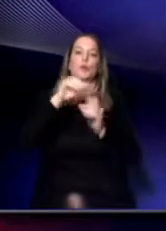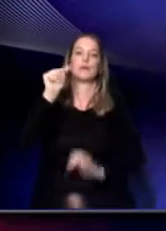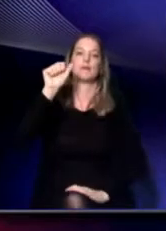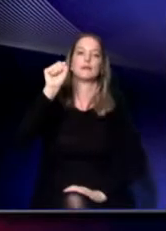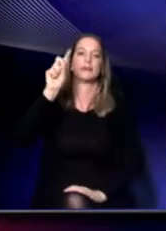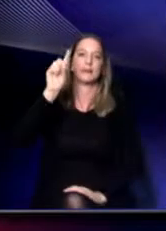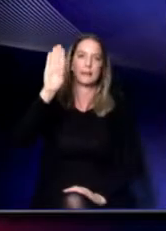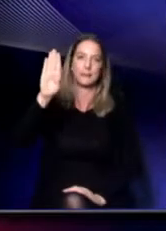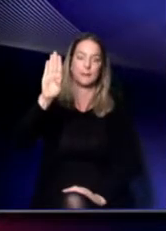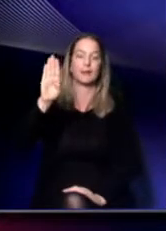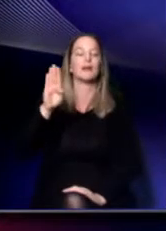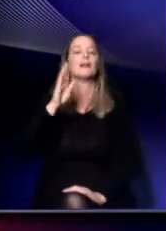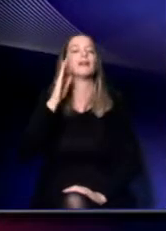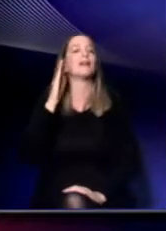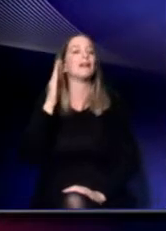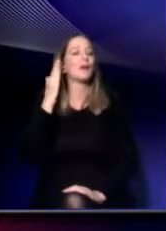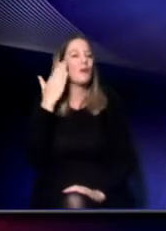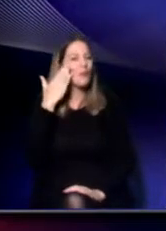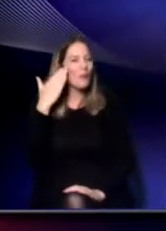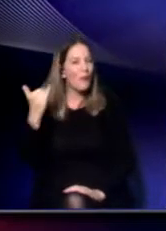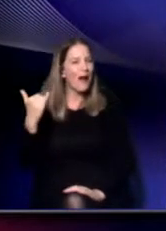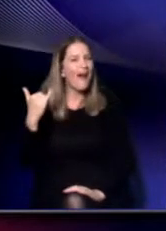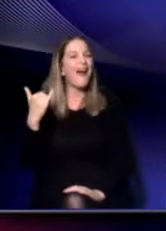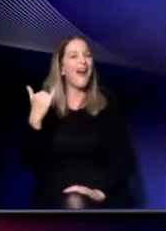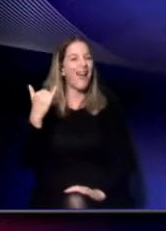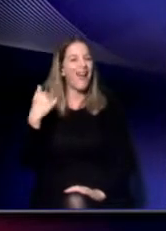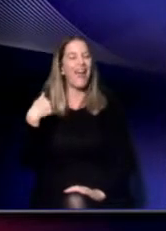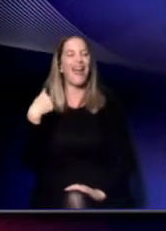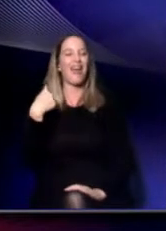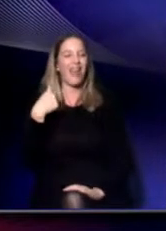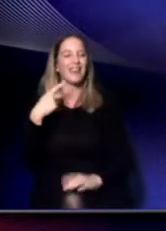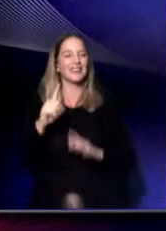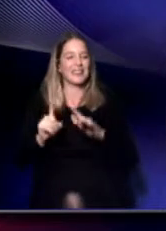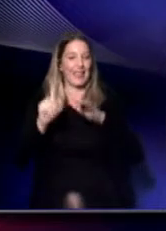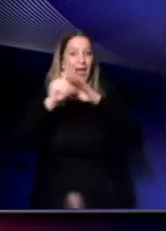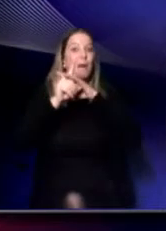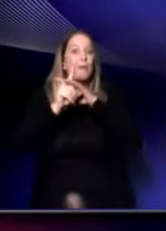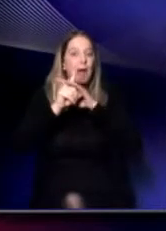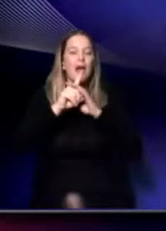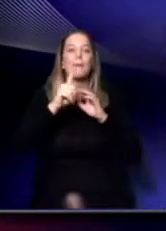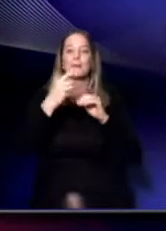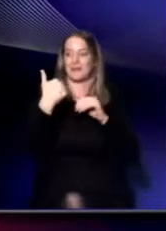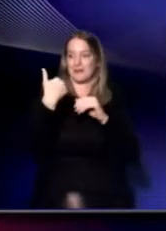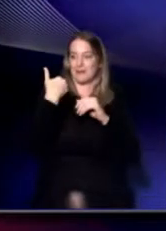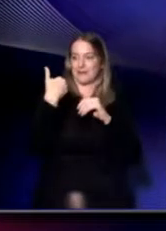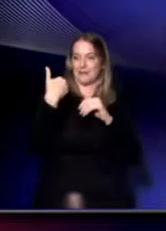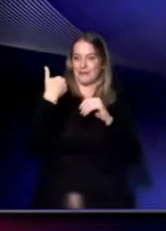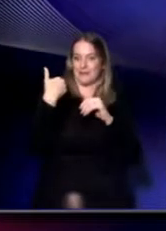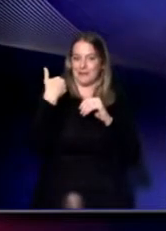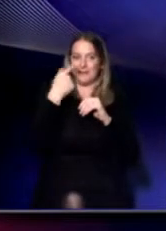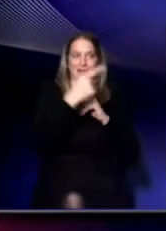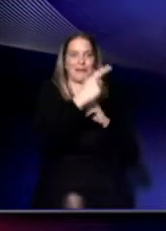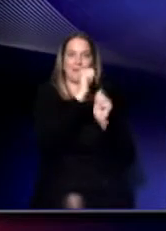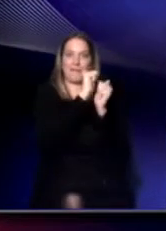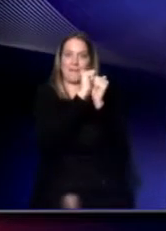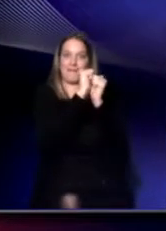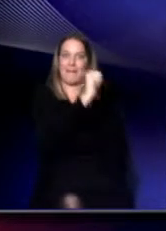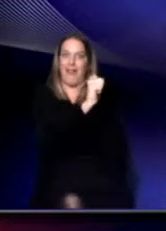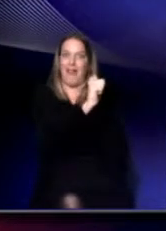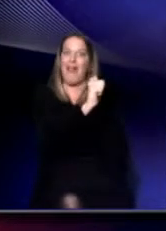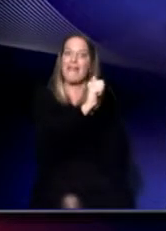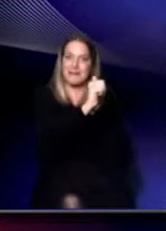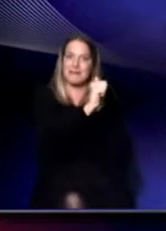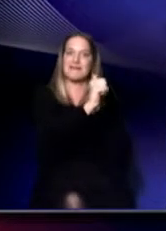up is because in the last legislative session, they passed a bill giving